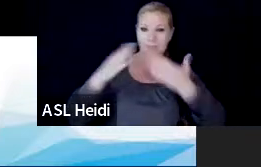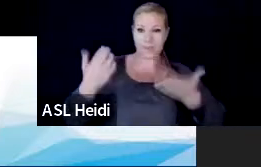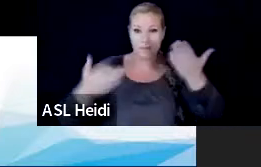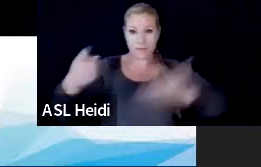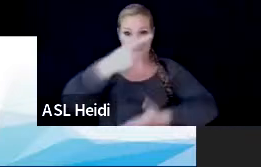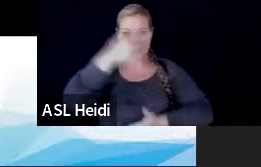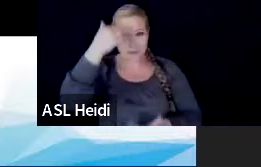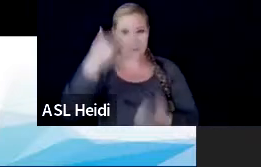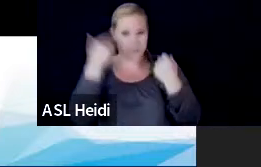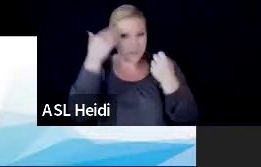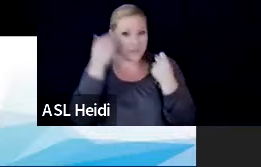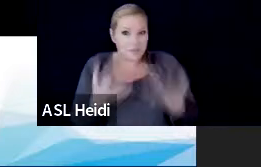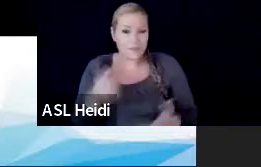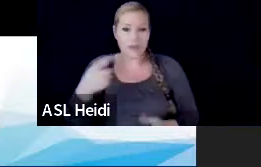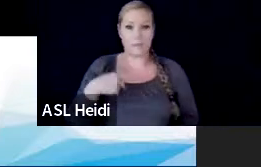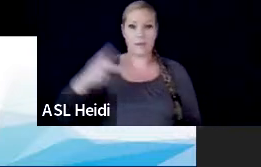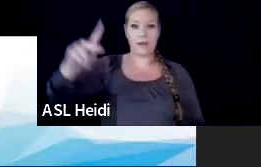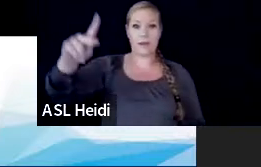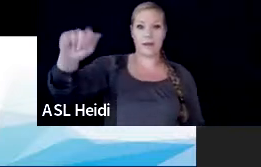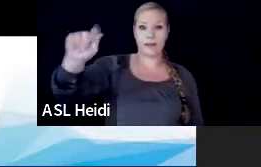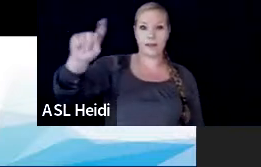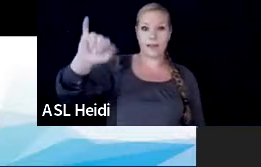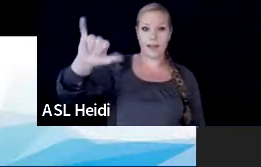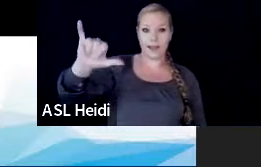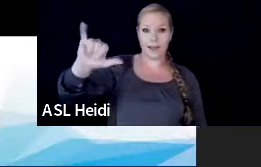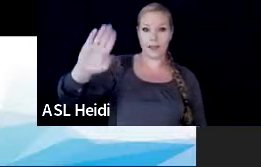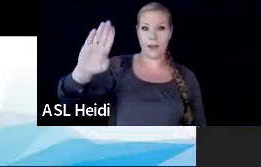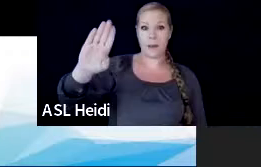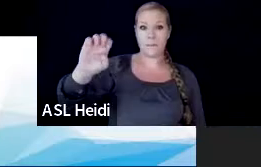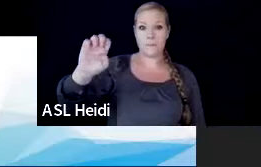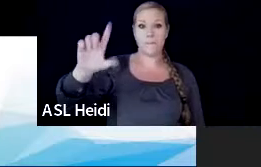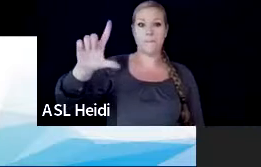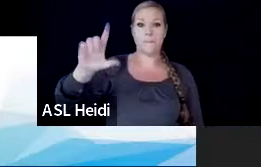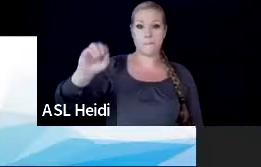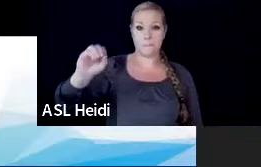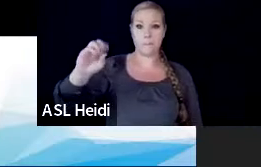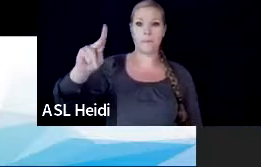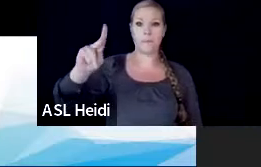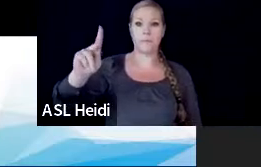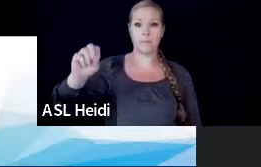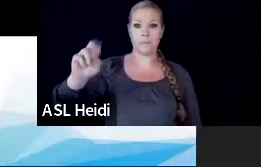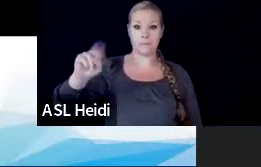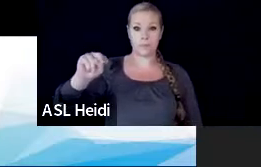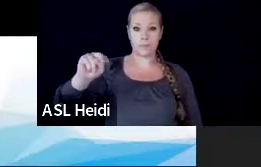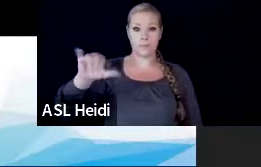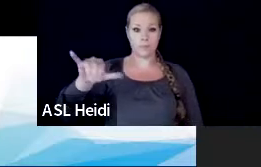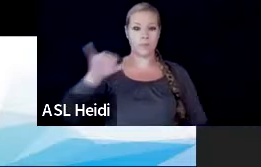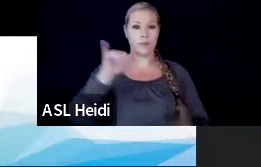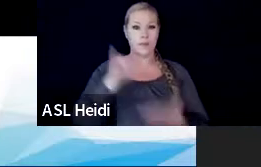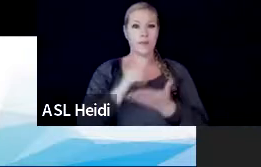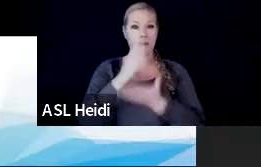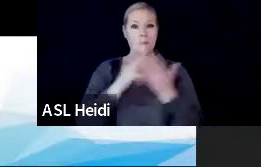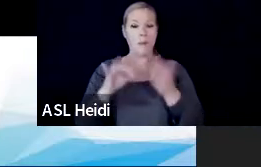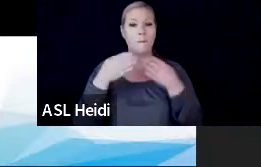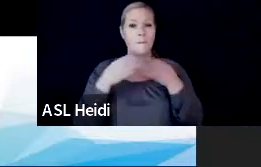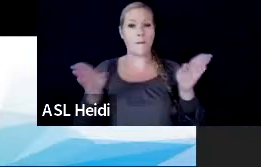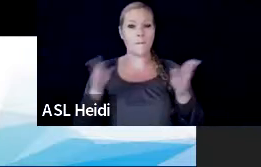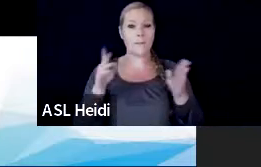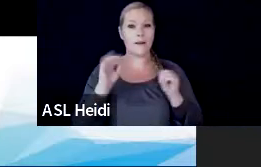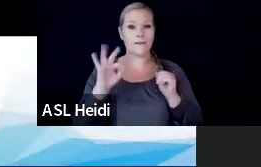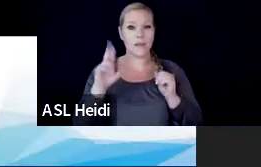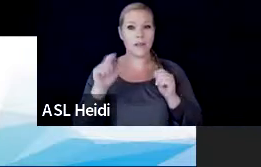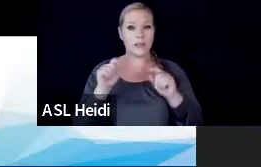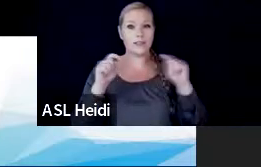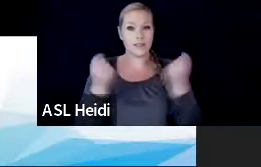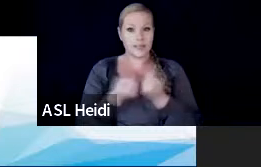my name is Katie Belliconi, and I'm part of the public affairs team for the program. Part of that work